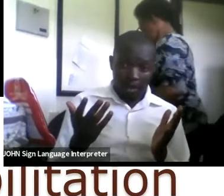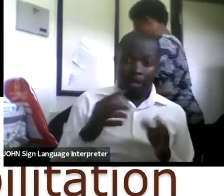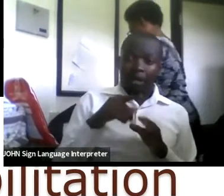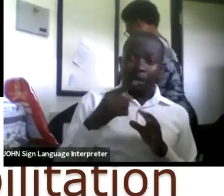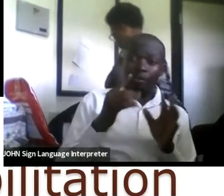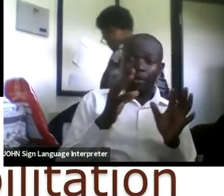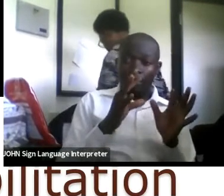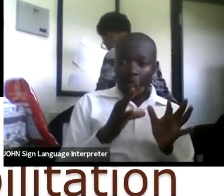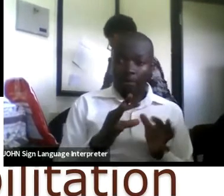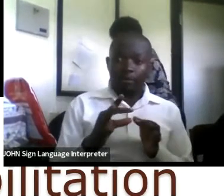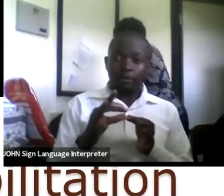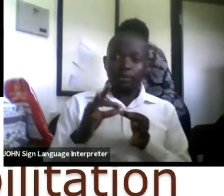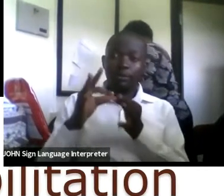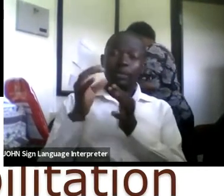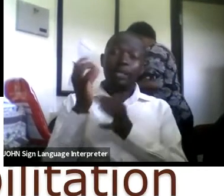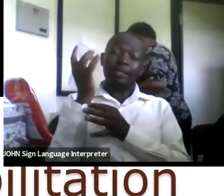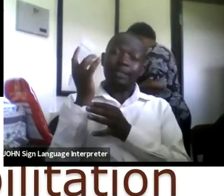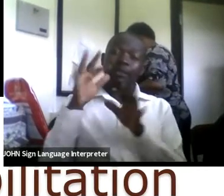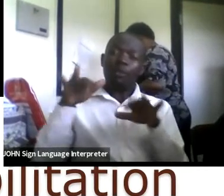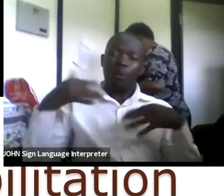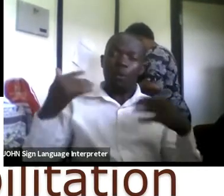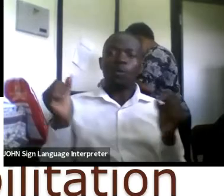an illness or a disease.